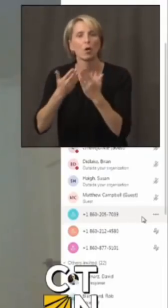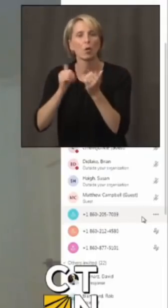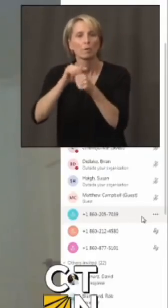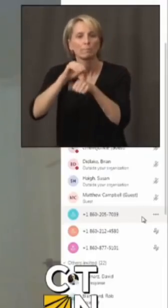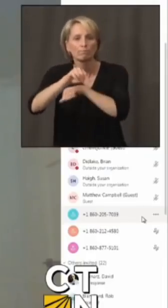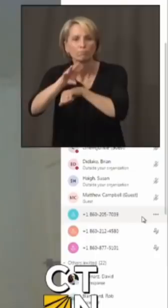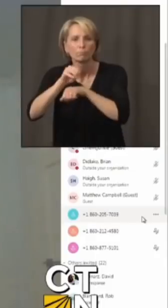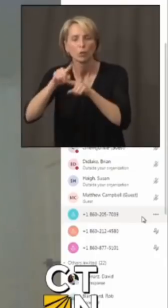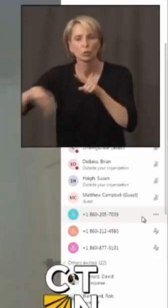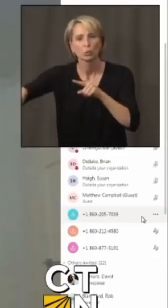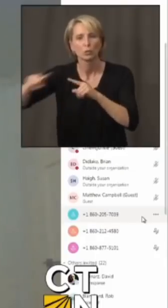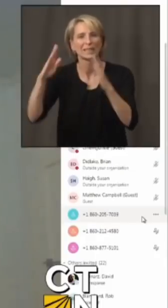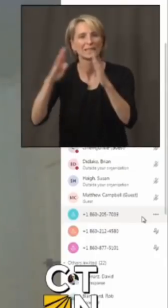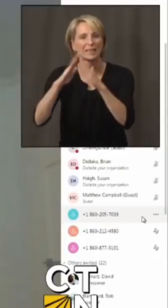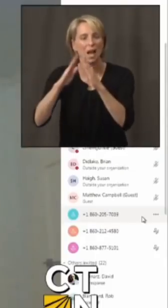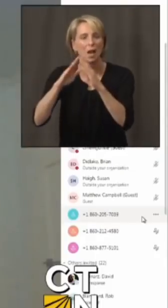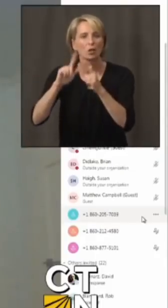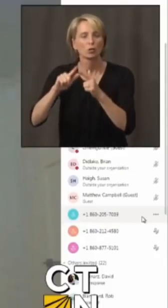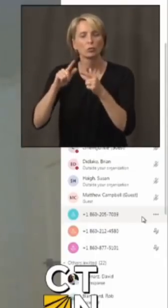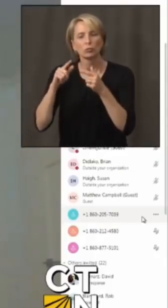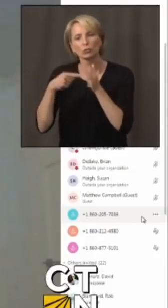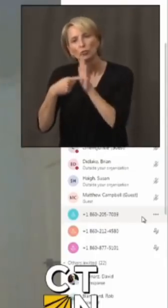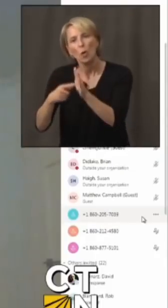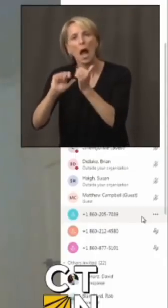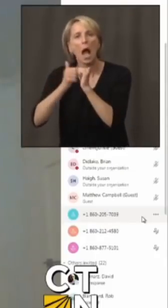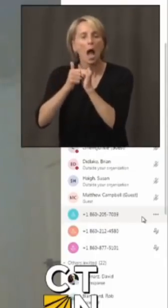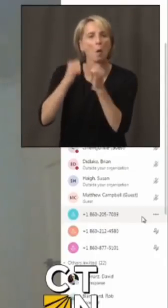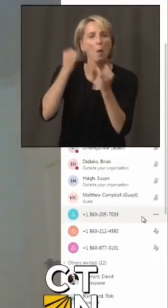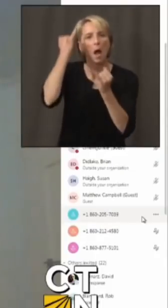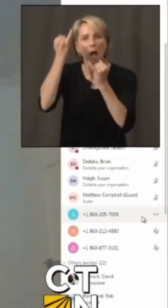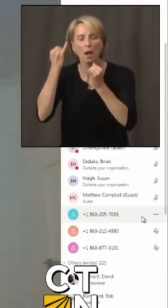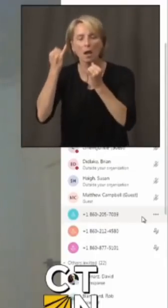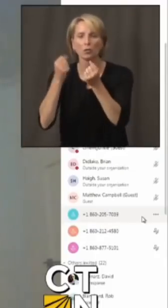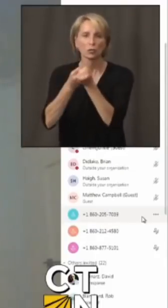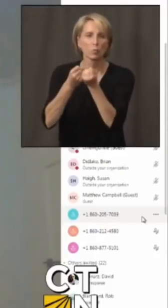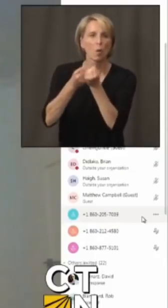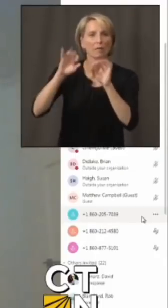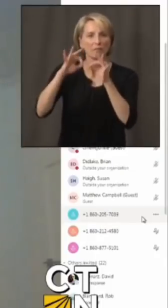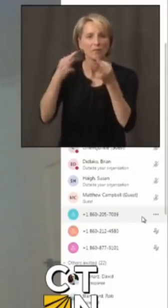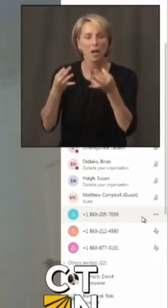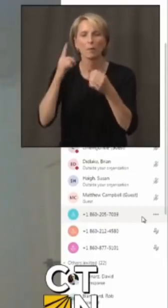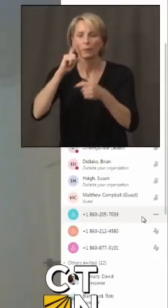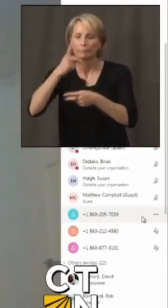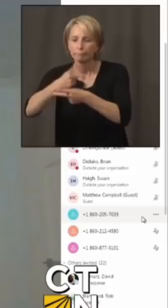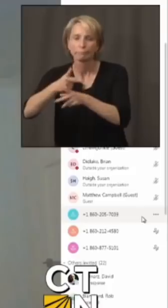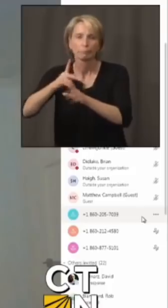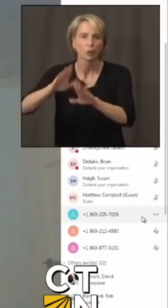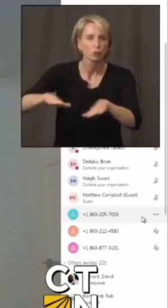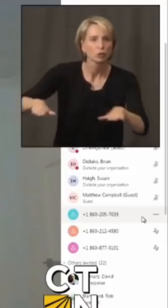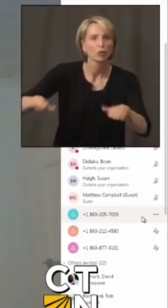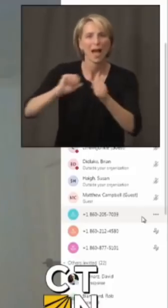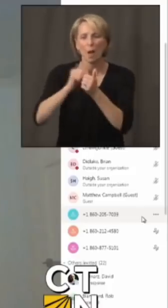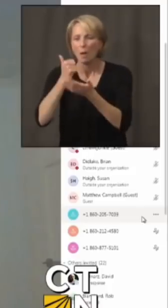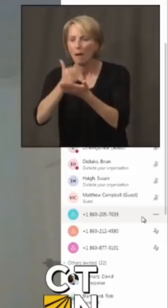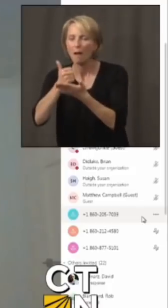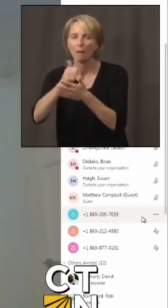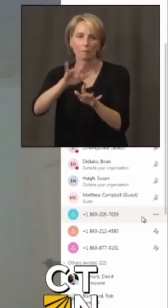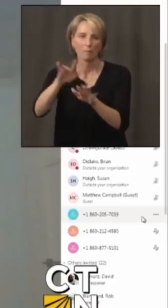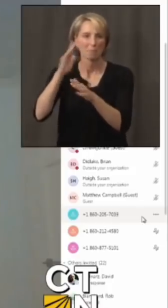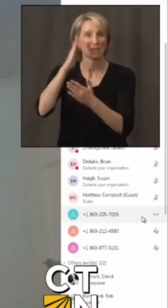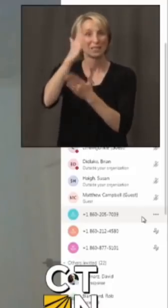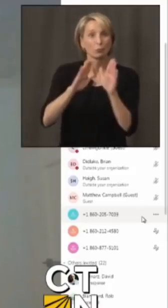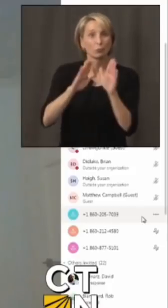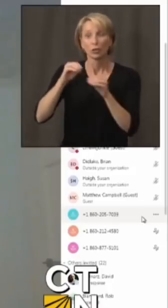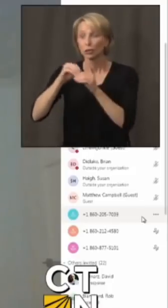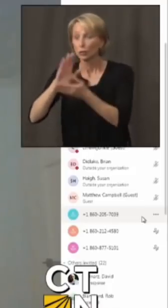support their families with some of the child care challenges, given the approach to reopening school that some are taking and how